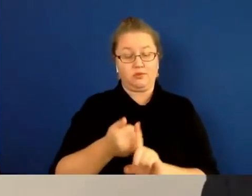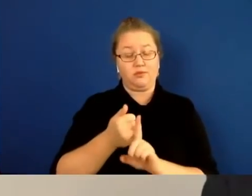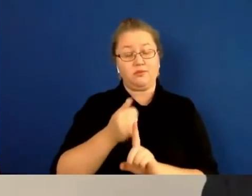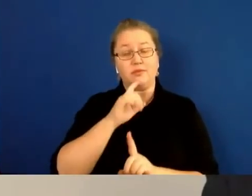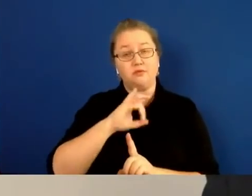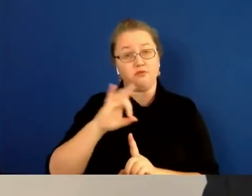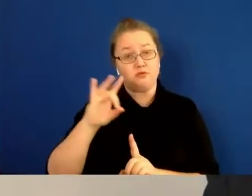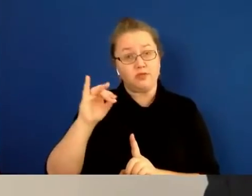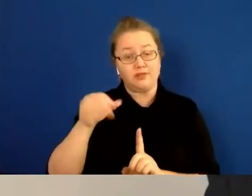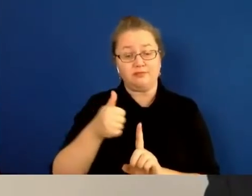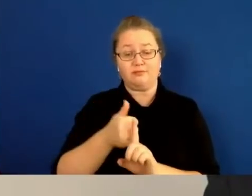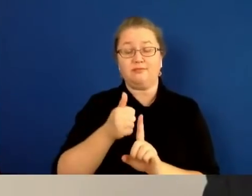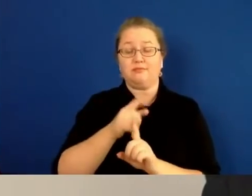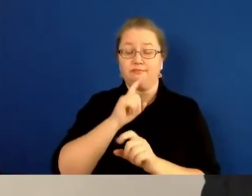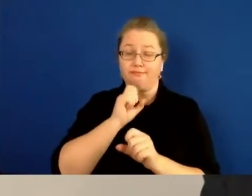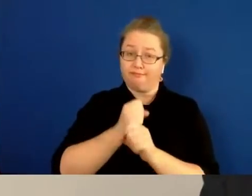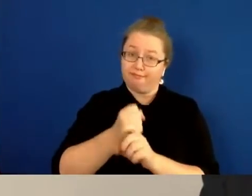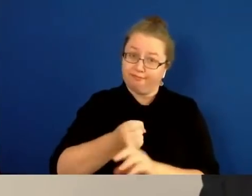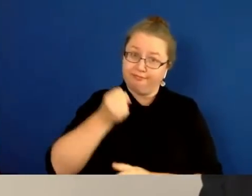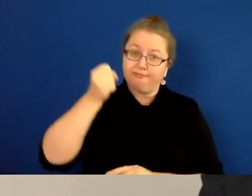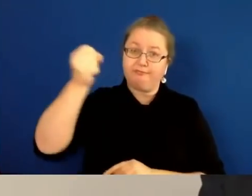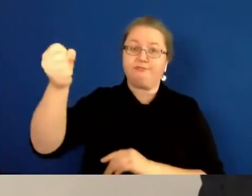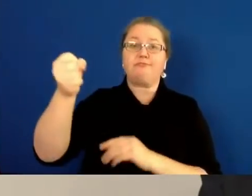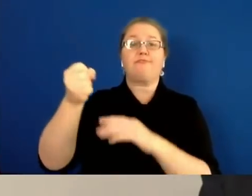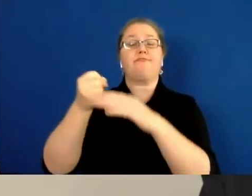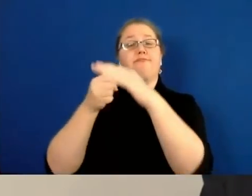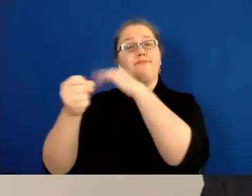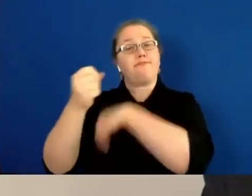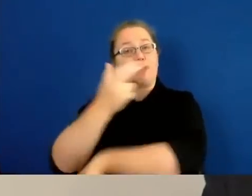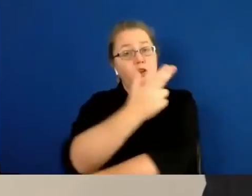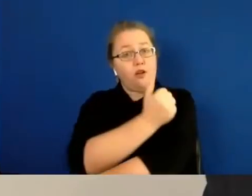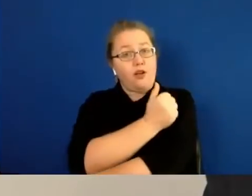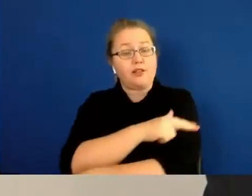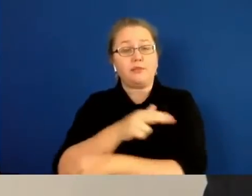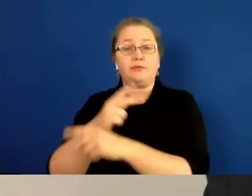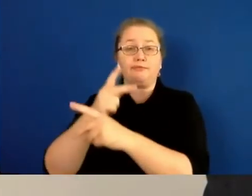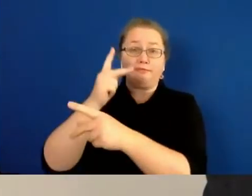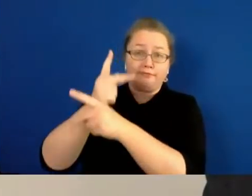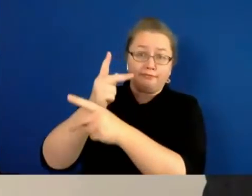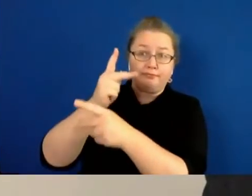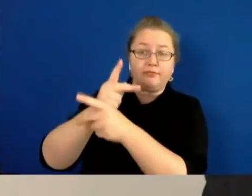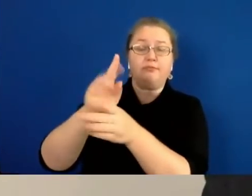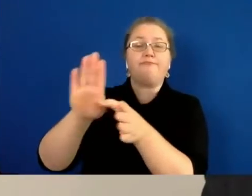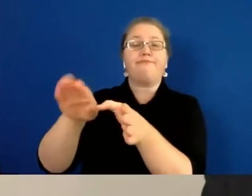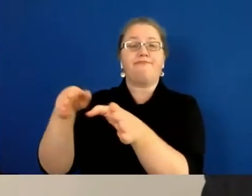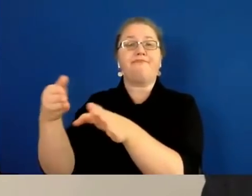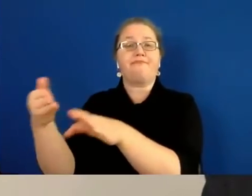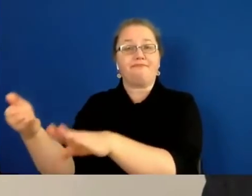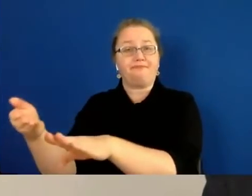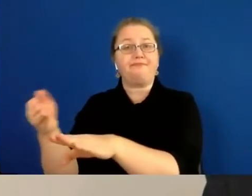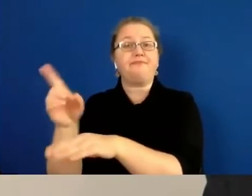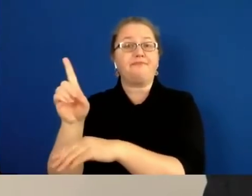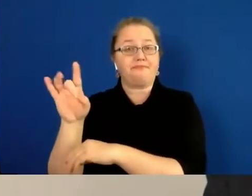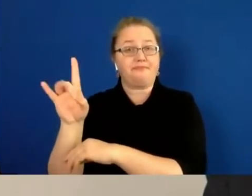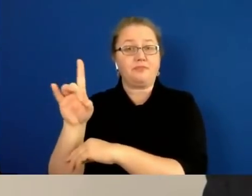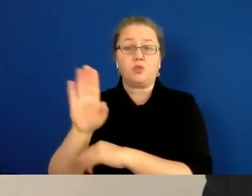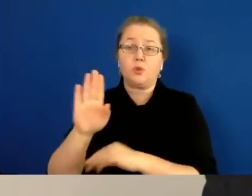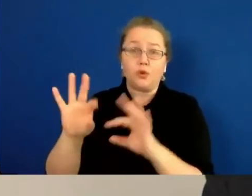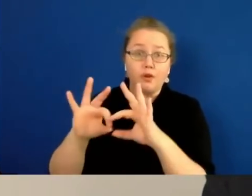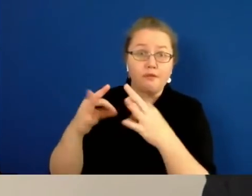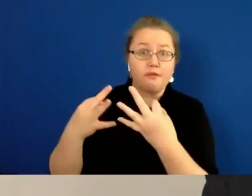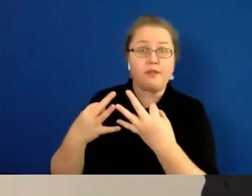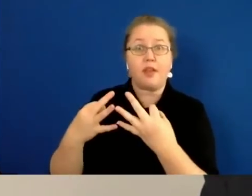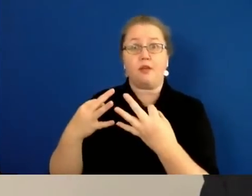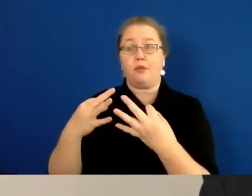were at this home, and unfortunately, somebody unknowingly brought COVID-19. And even though it was a small